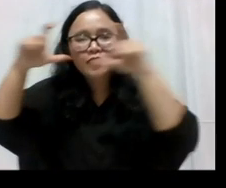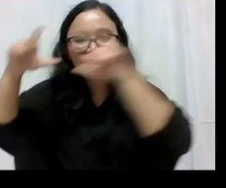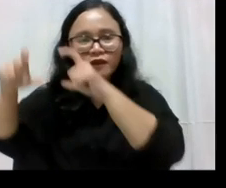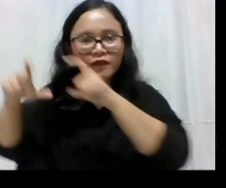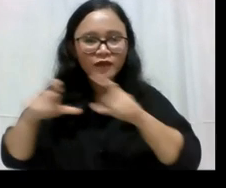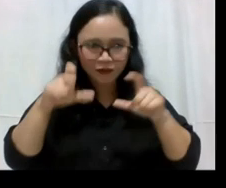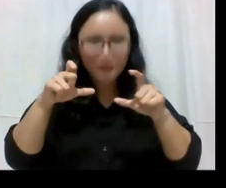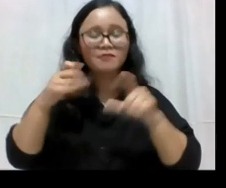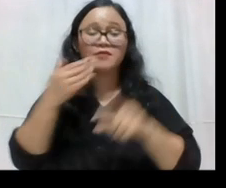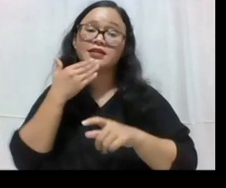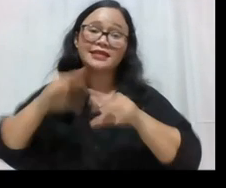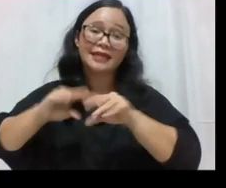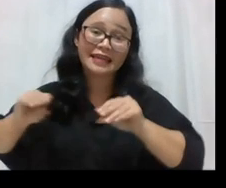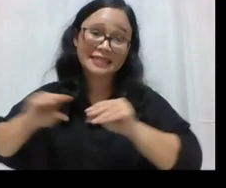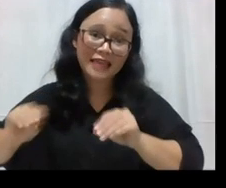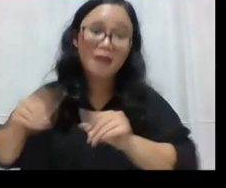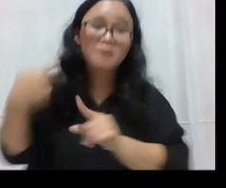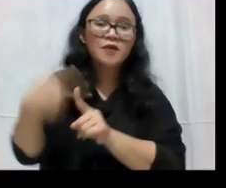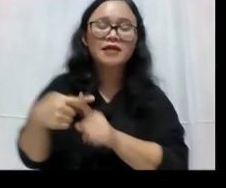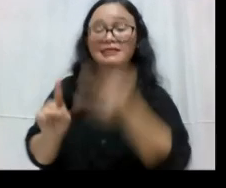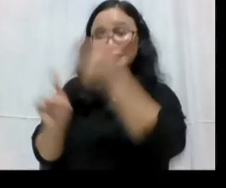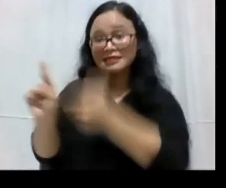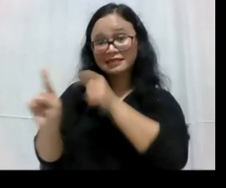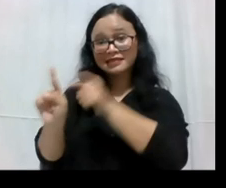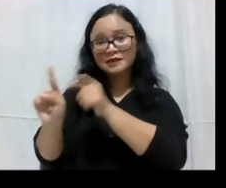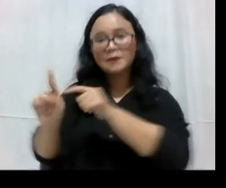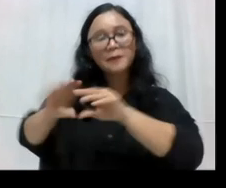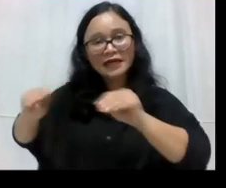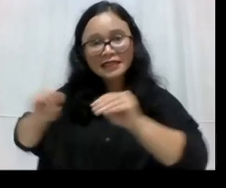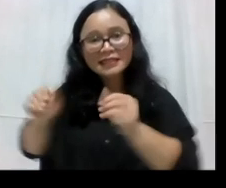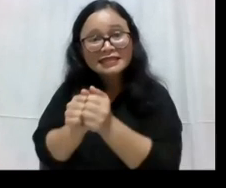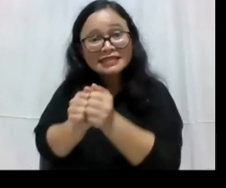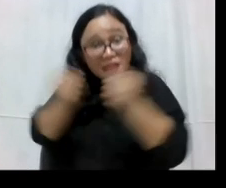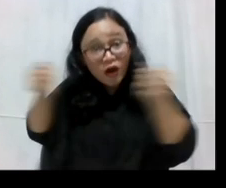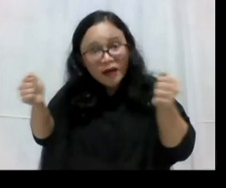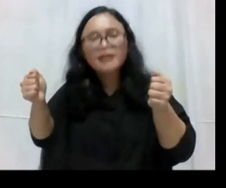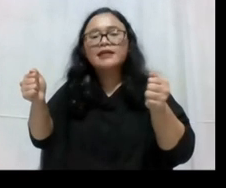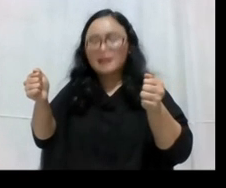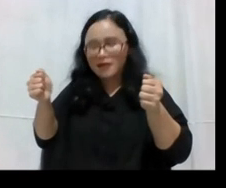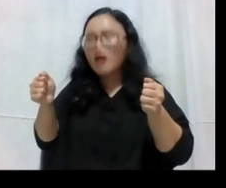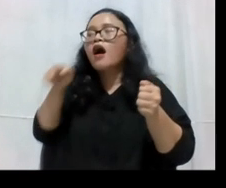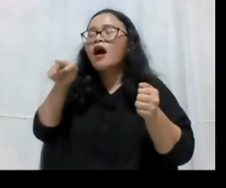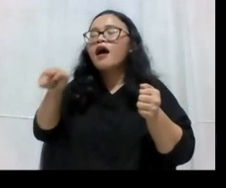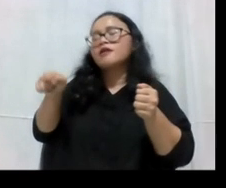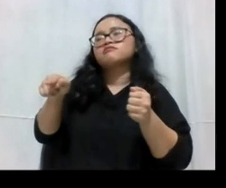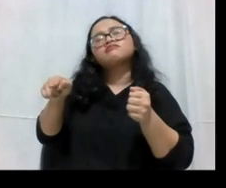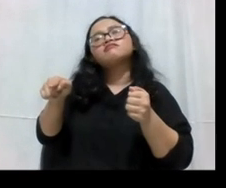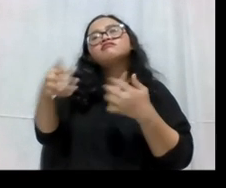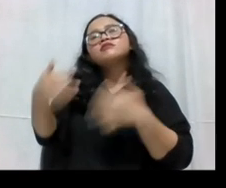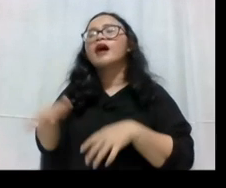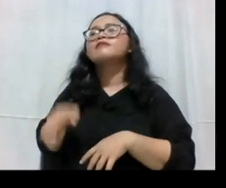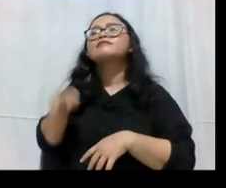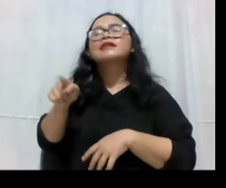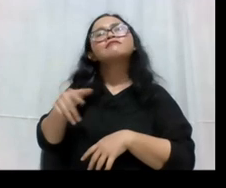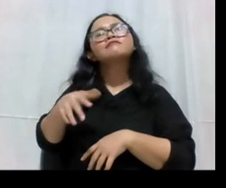to be impacted in any way. He said, I know you're doing this. I can give you footage to make whatever you want. Because Anonymous